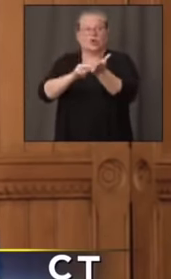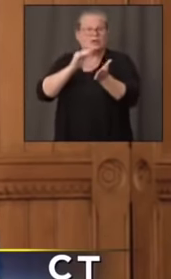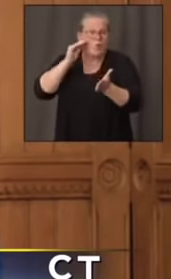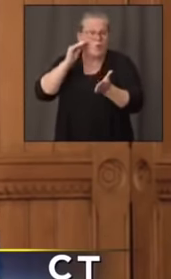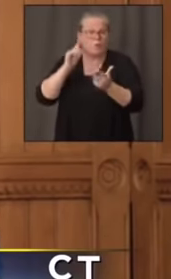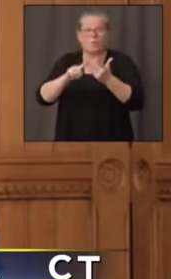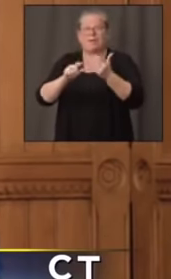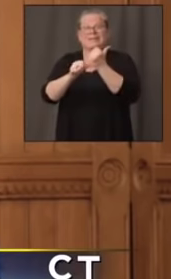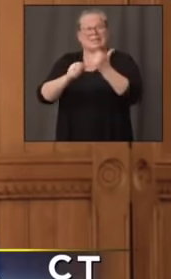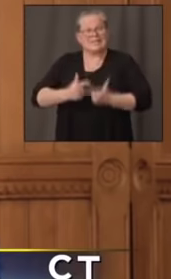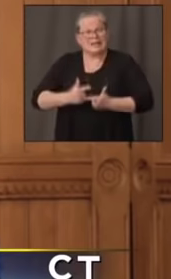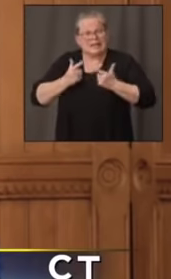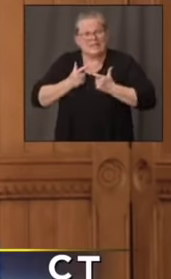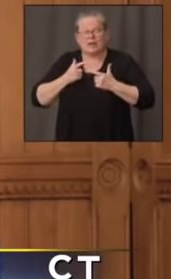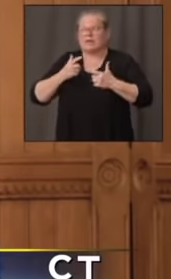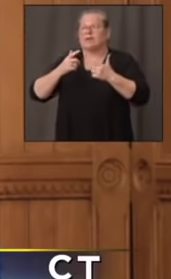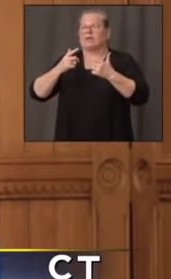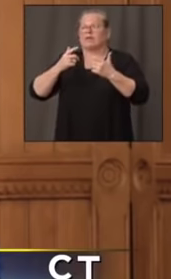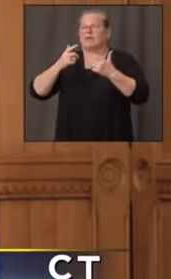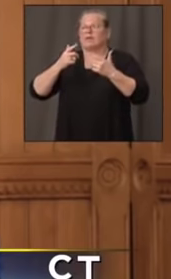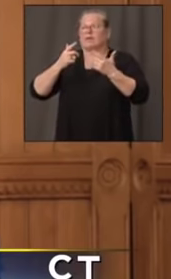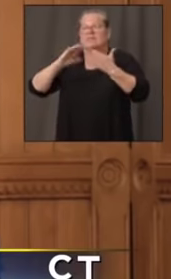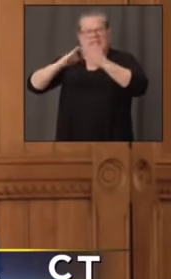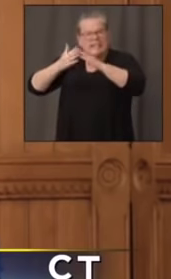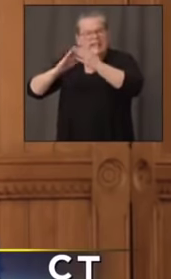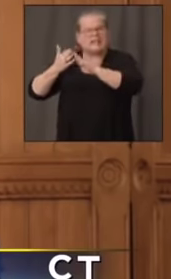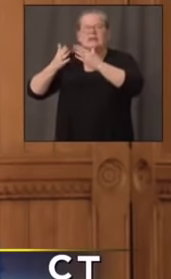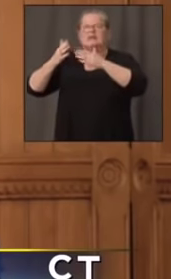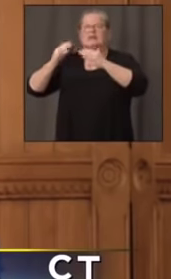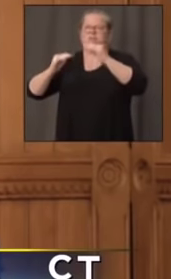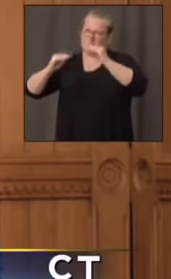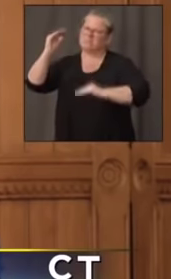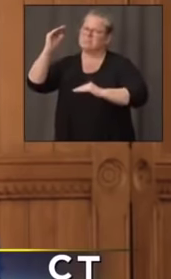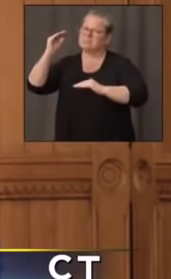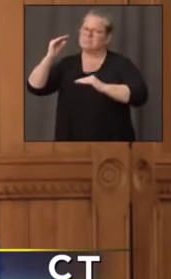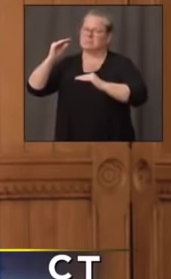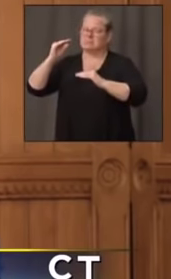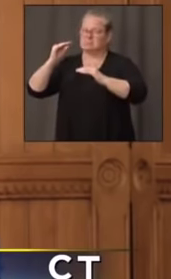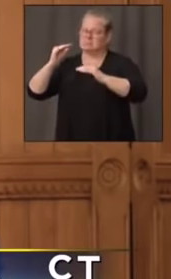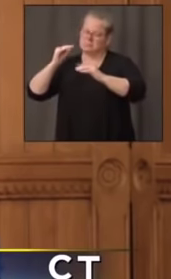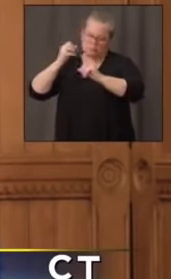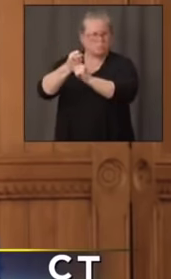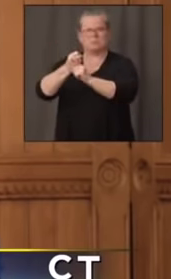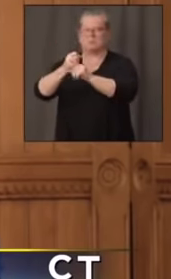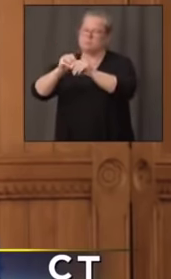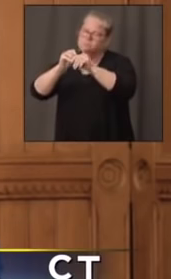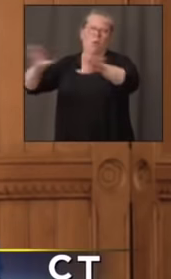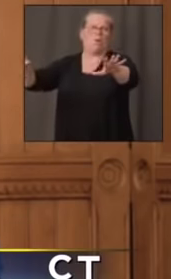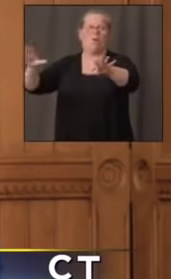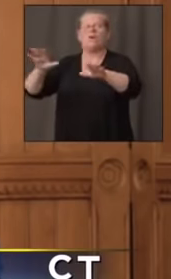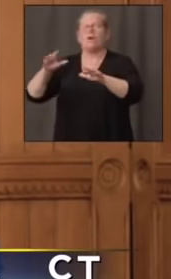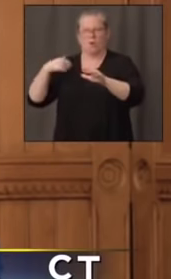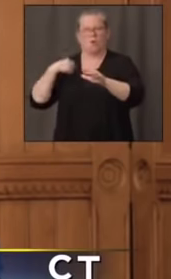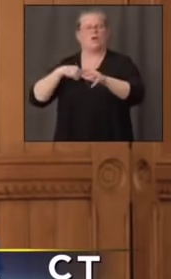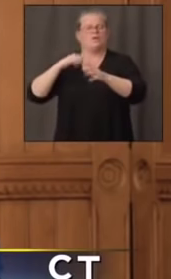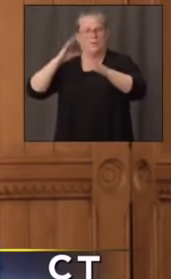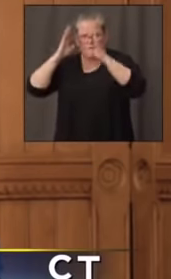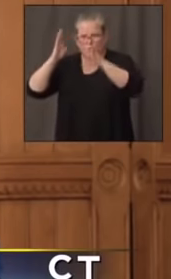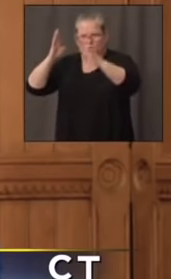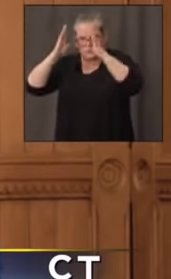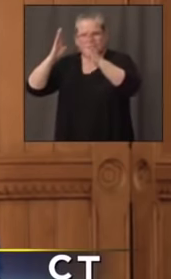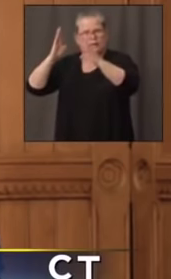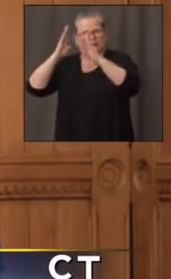other congregate settings, as well as our cities that have been disproportionately impacted by COVID. And we've been investing a significant amount of resources